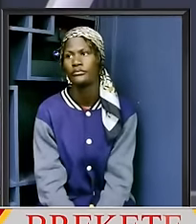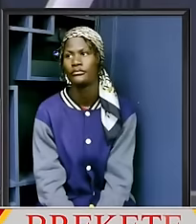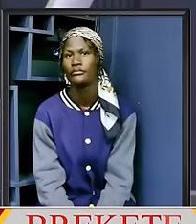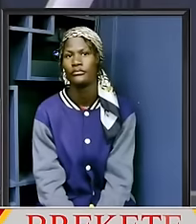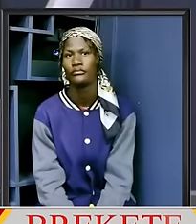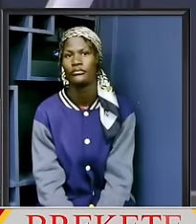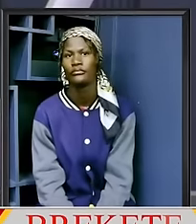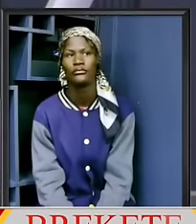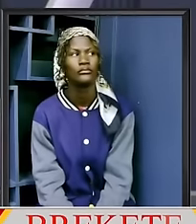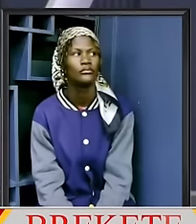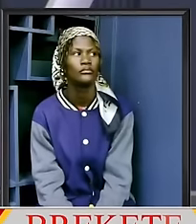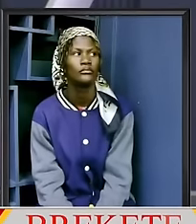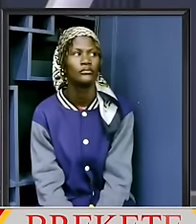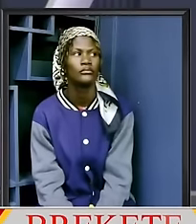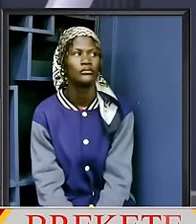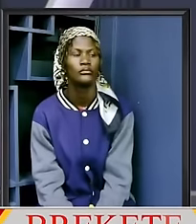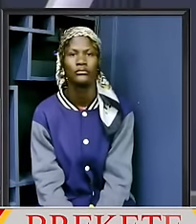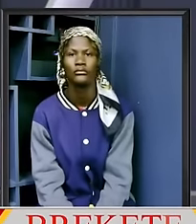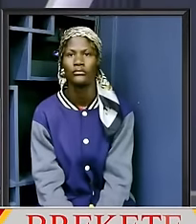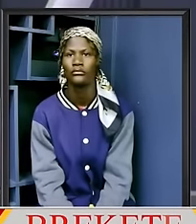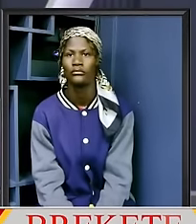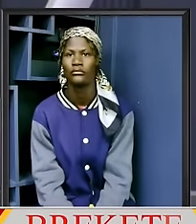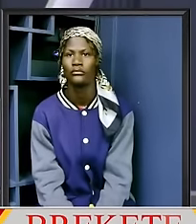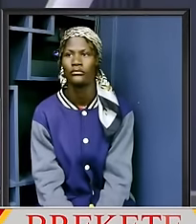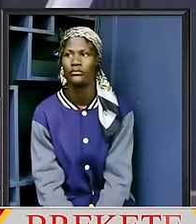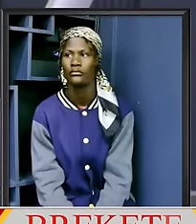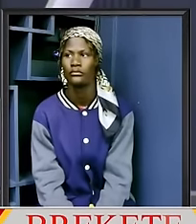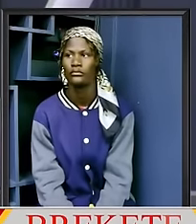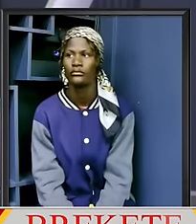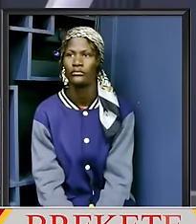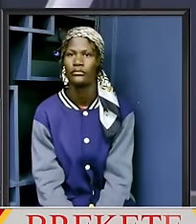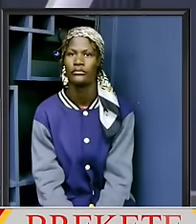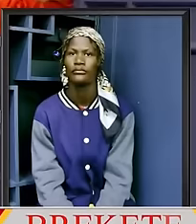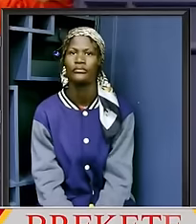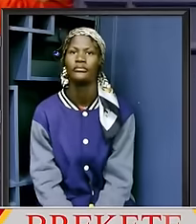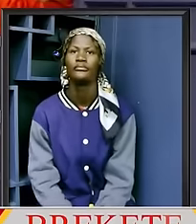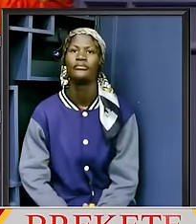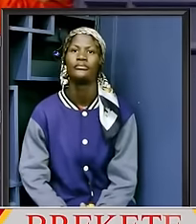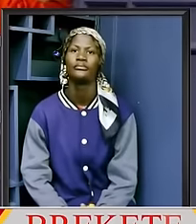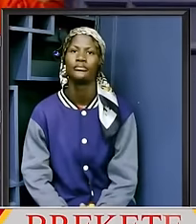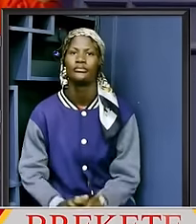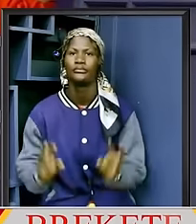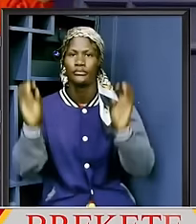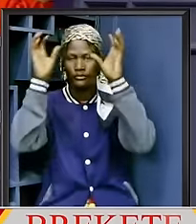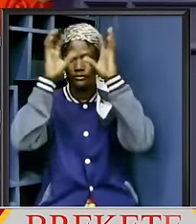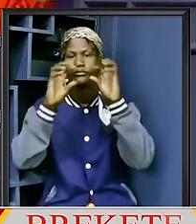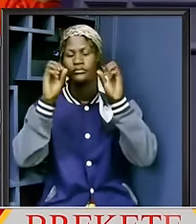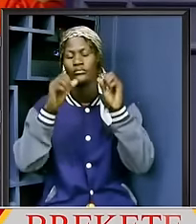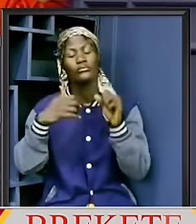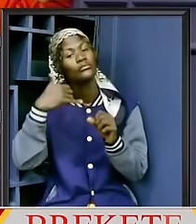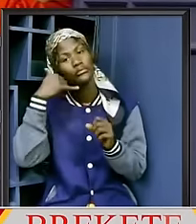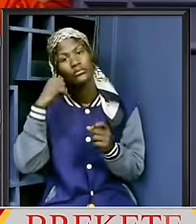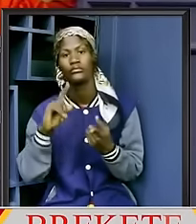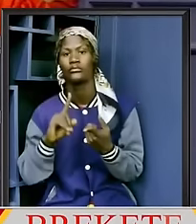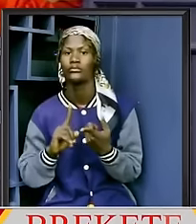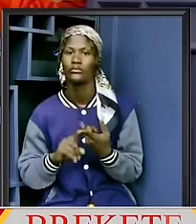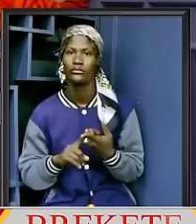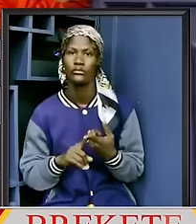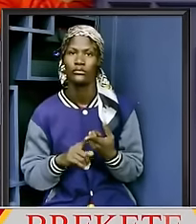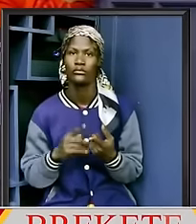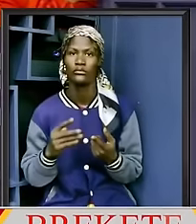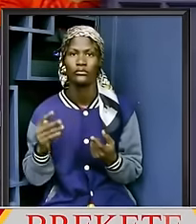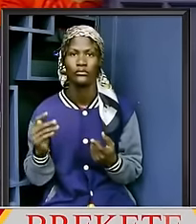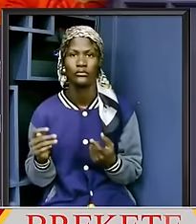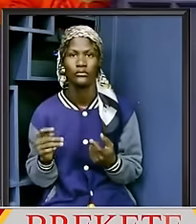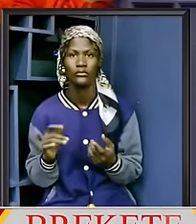Okay. Not the quick command that your microphone, please. Yes, sir. My honorable president, we put a call to them and they